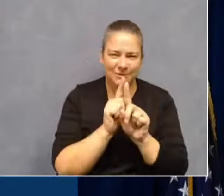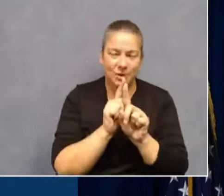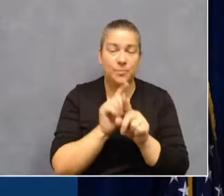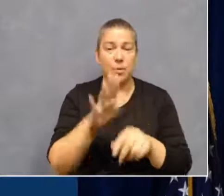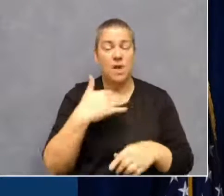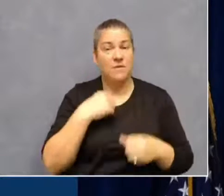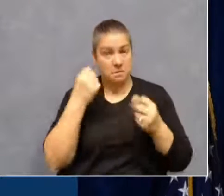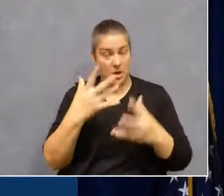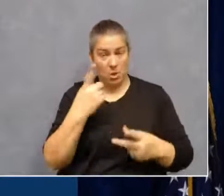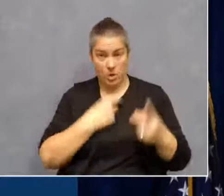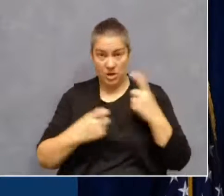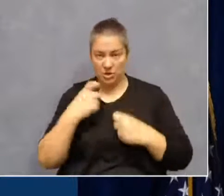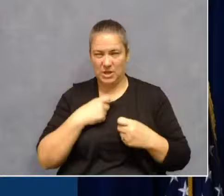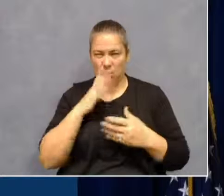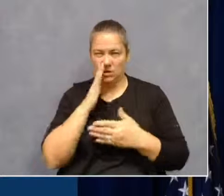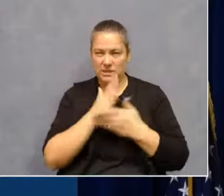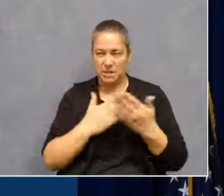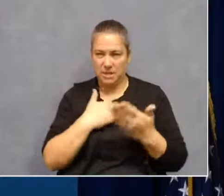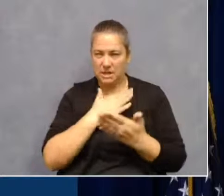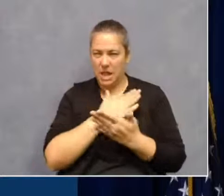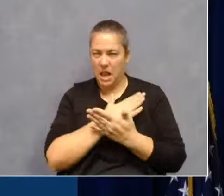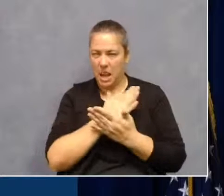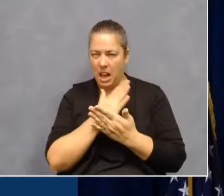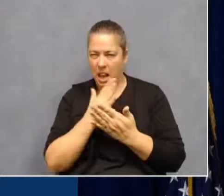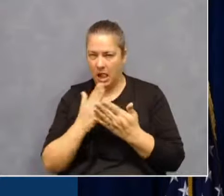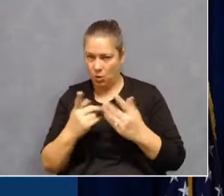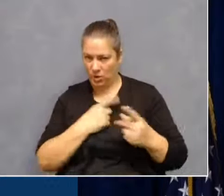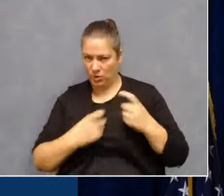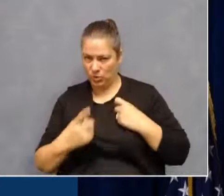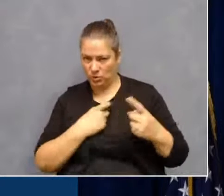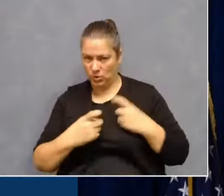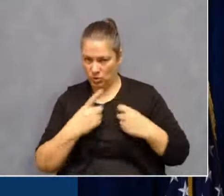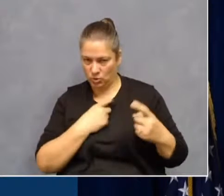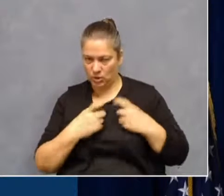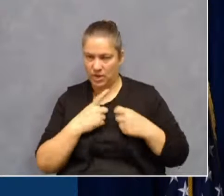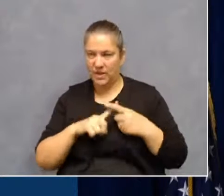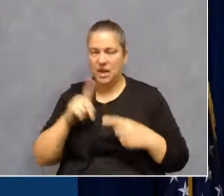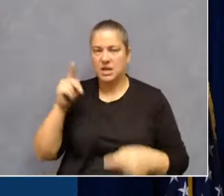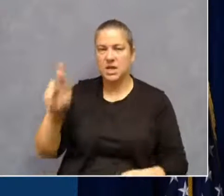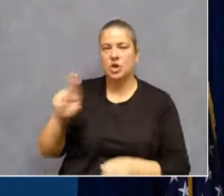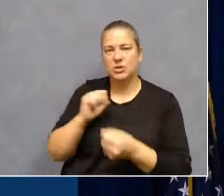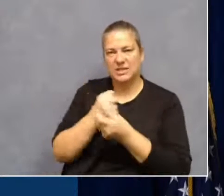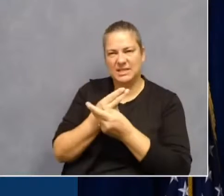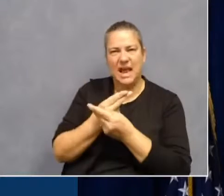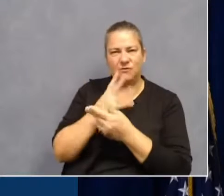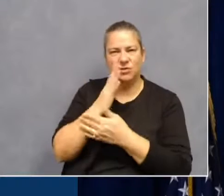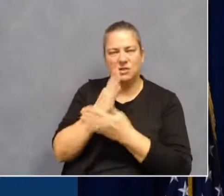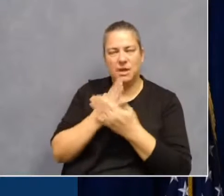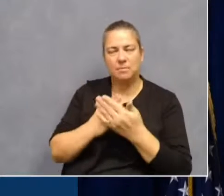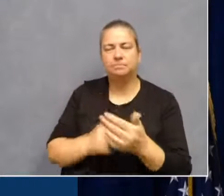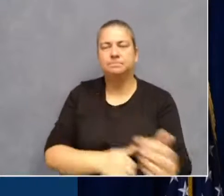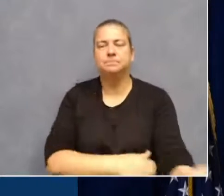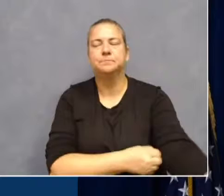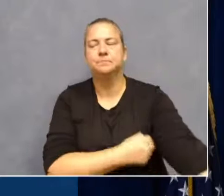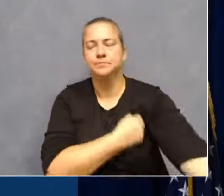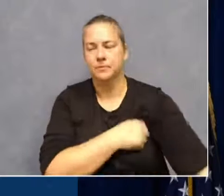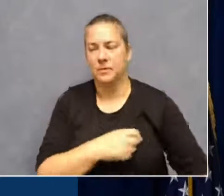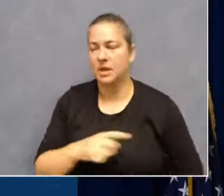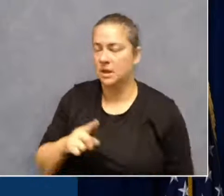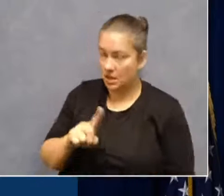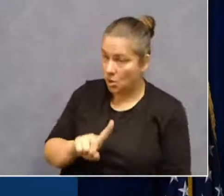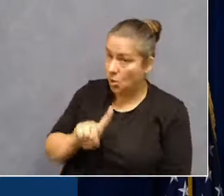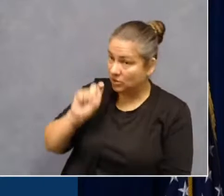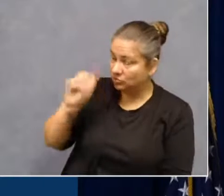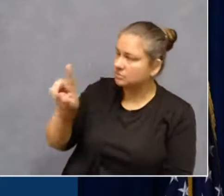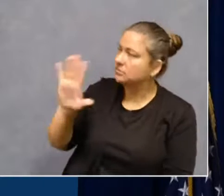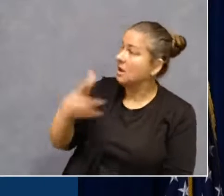a bunch of them fairly quickly, and then we'll need to bring in Dr. Stack for a couple. Hospitals in several states are reporting that they